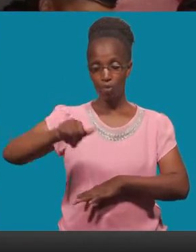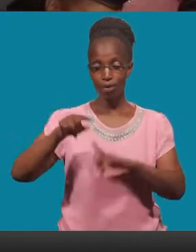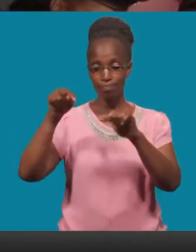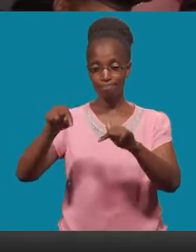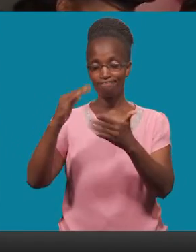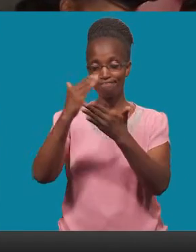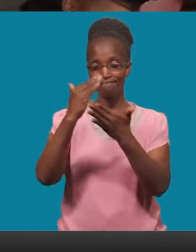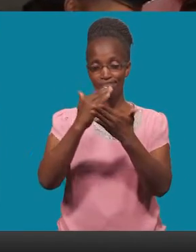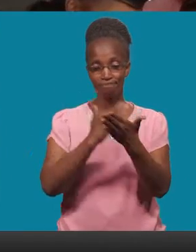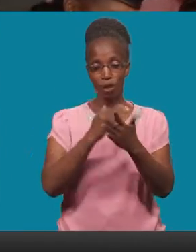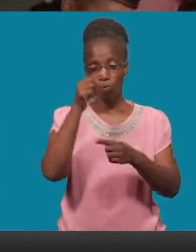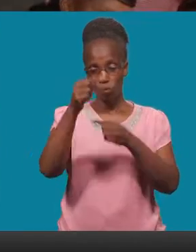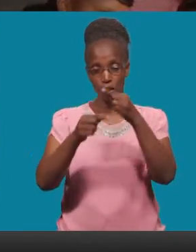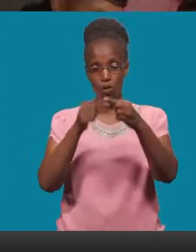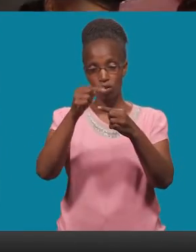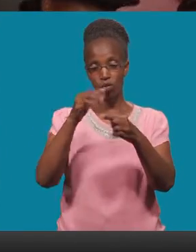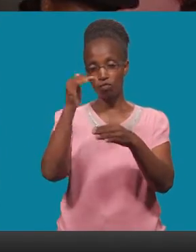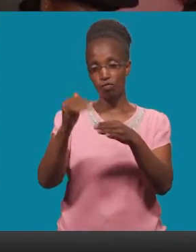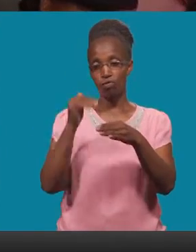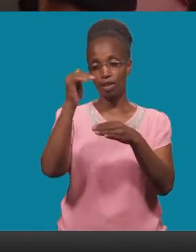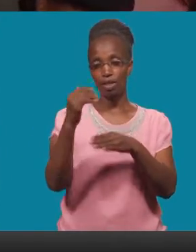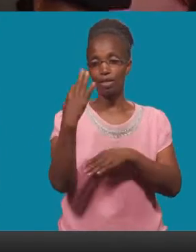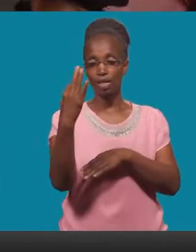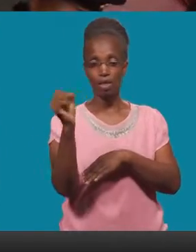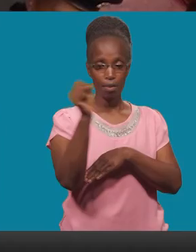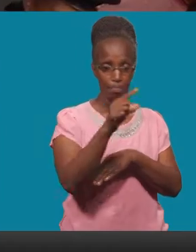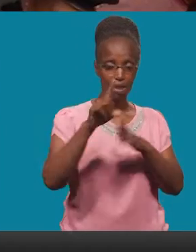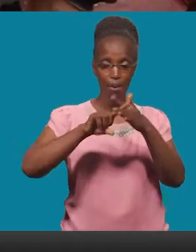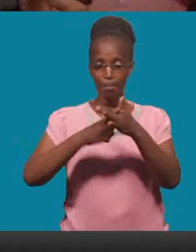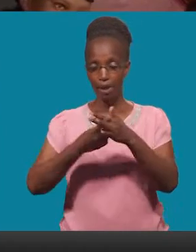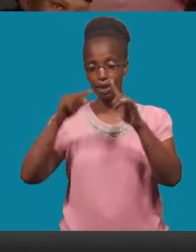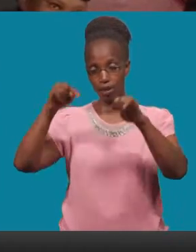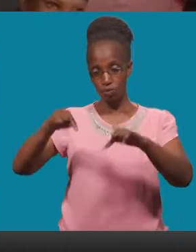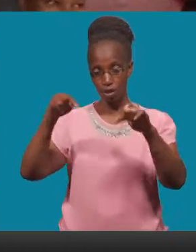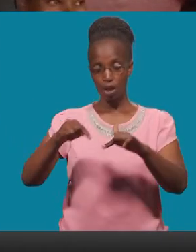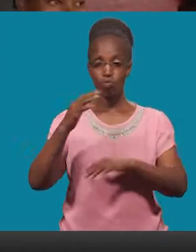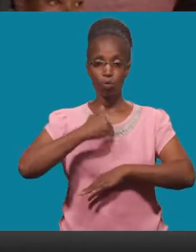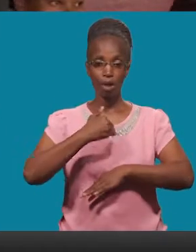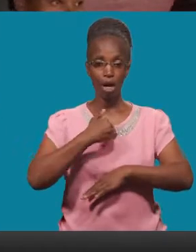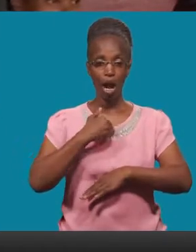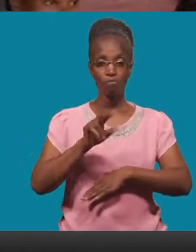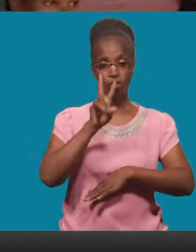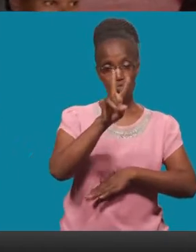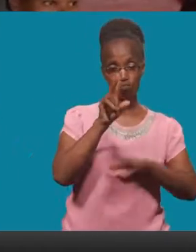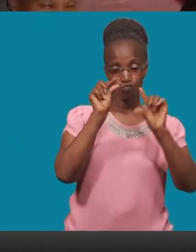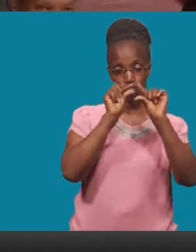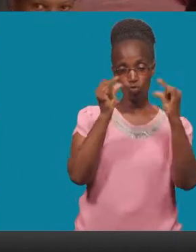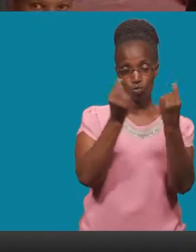This program will run for the next 3 months, starting today. And we are going to have two